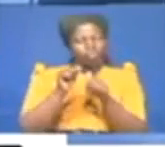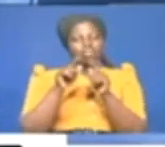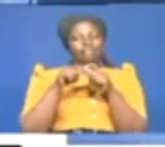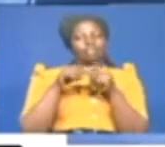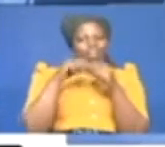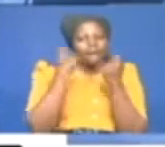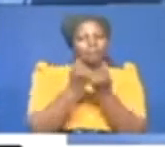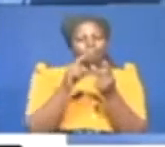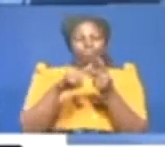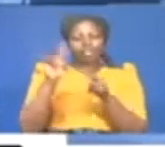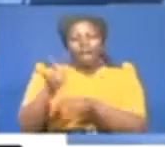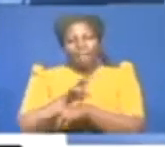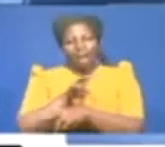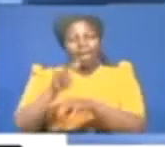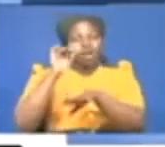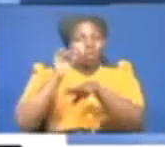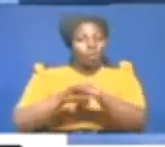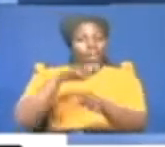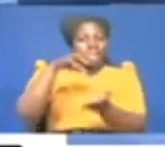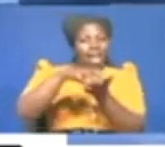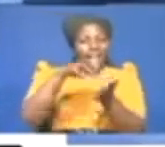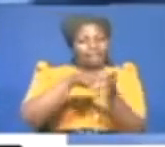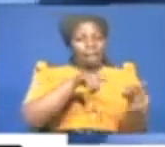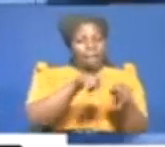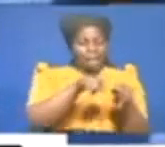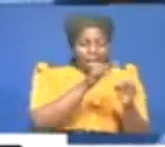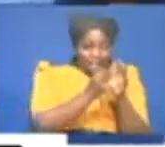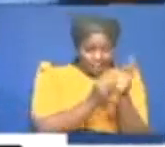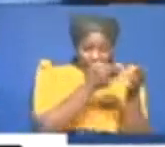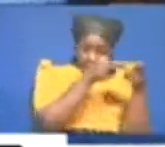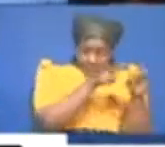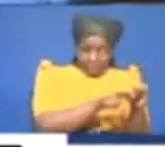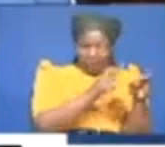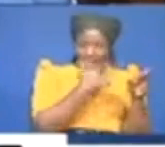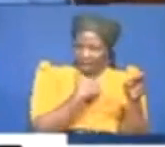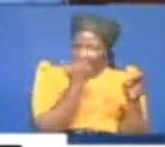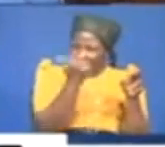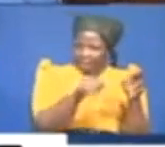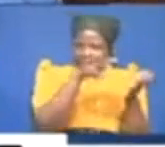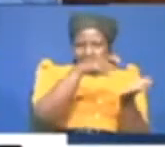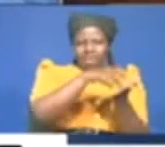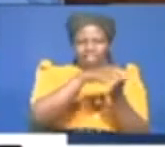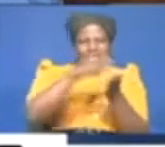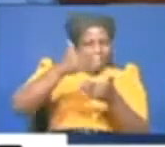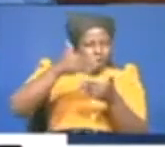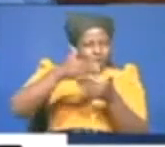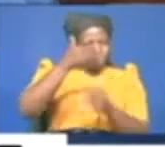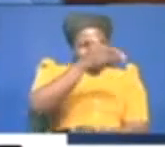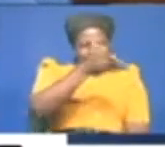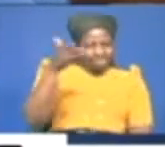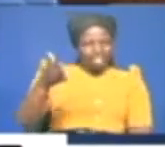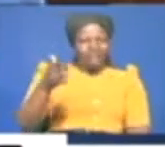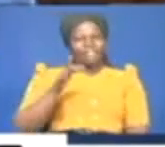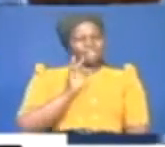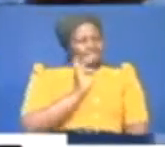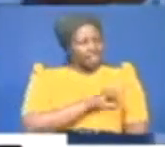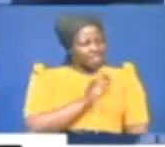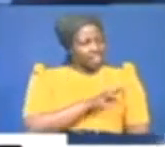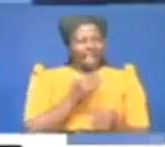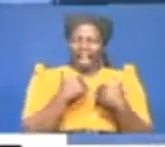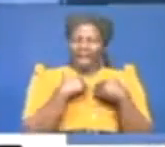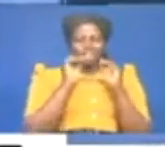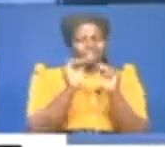management that if a case occurs in any of our borders, then there won't be a scare to have many healthcare workers having